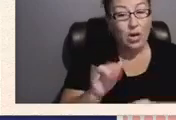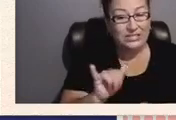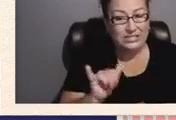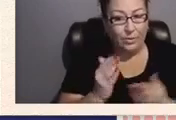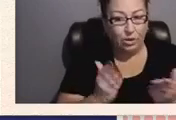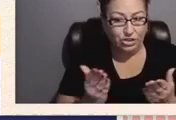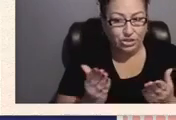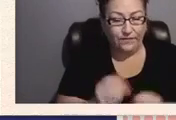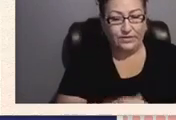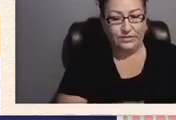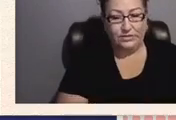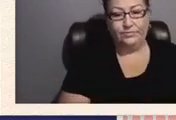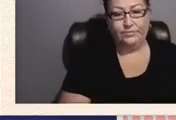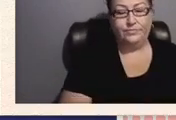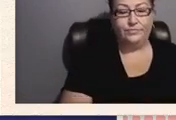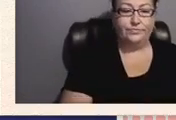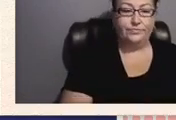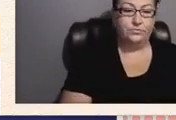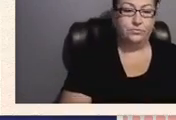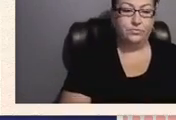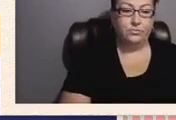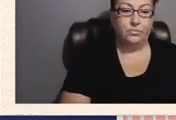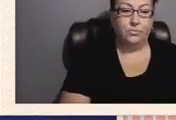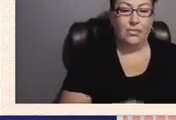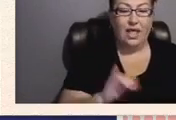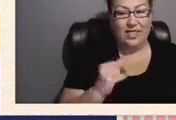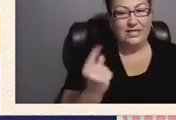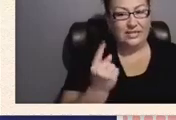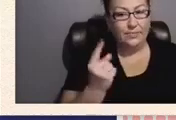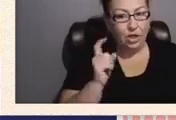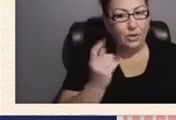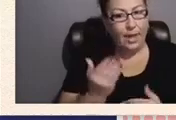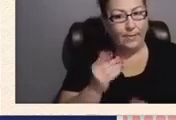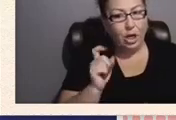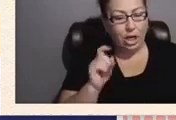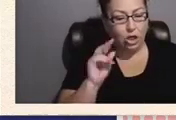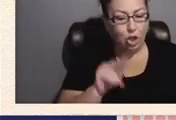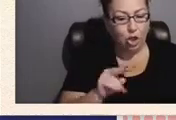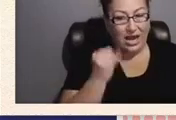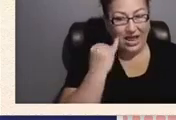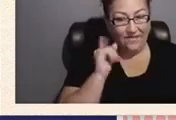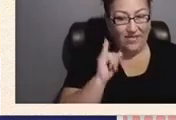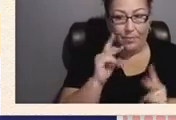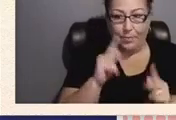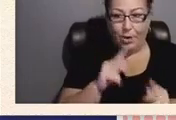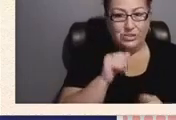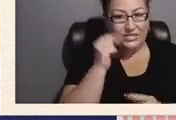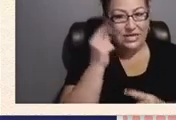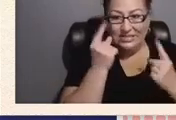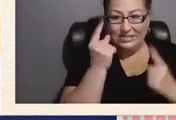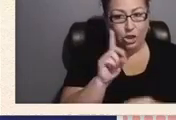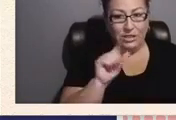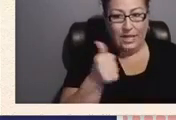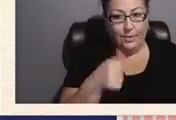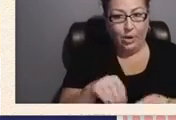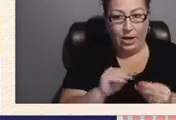services. So something that you may look at if that individual is no longer considered disabled.